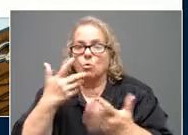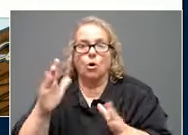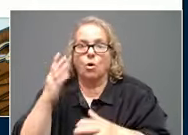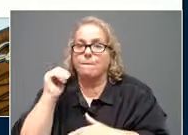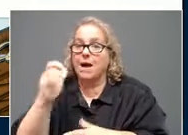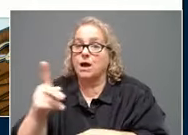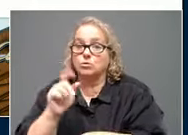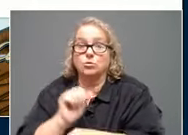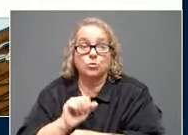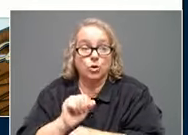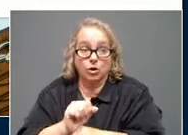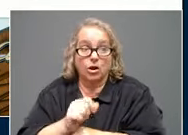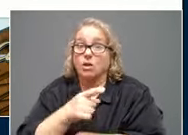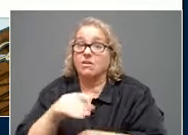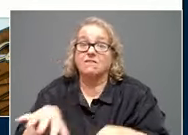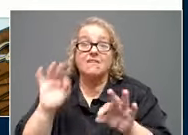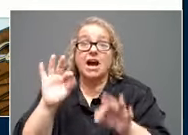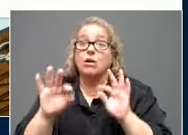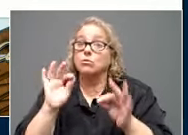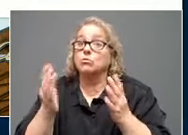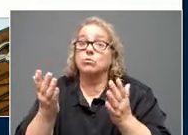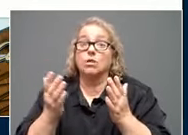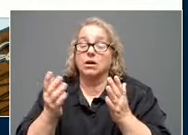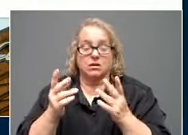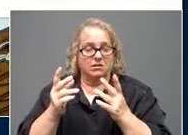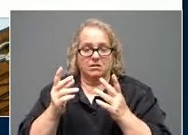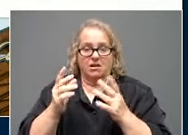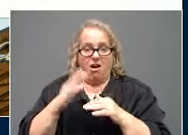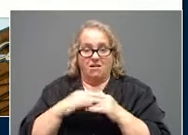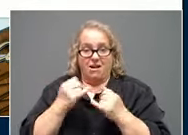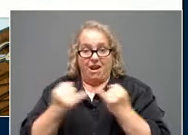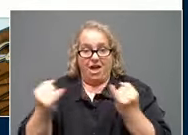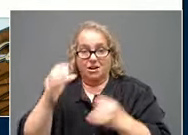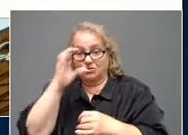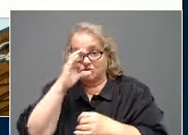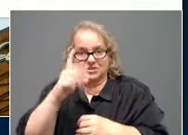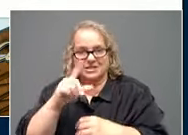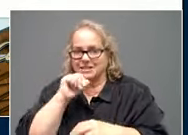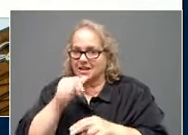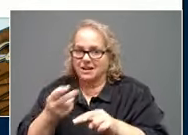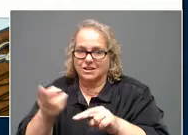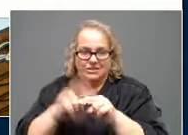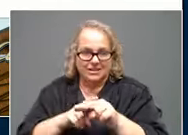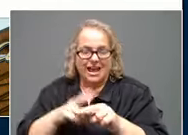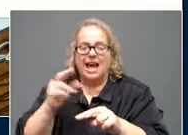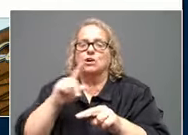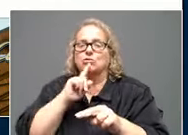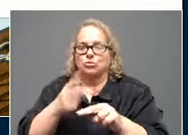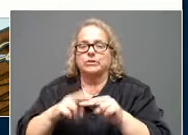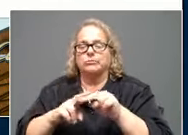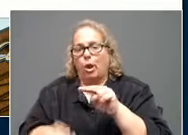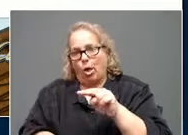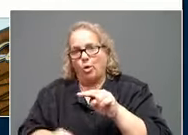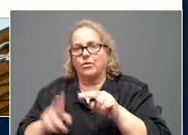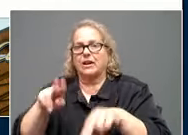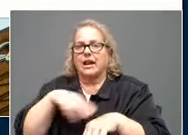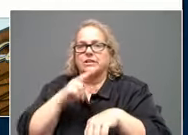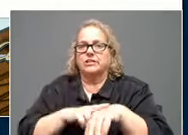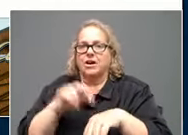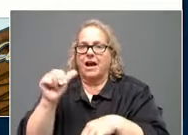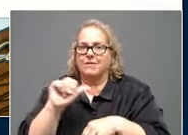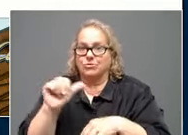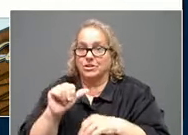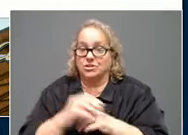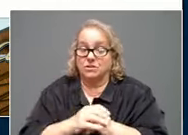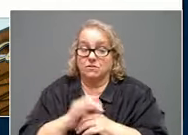found is the online searches did not go up and, in fact, are below the national average. If what we do is not